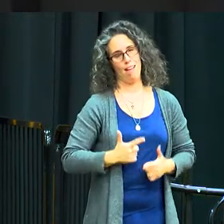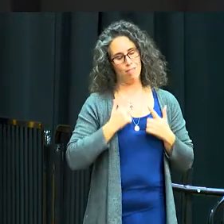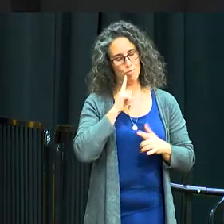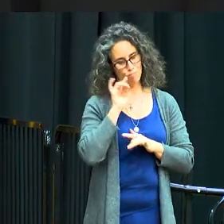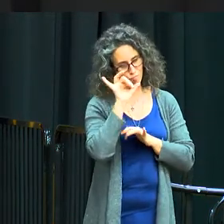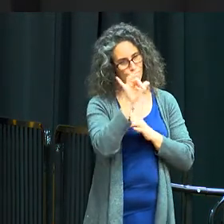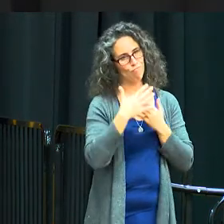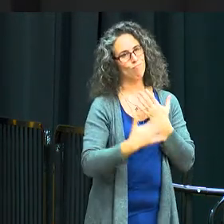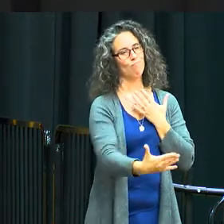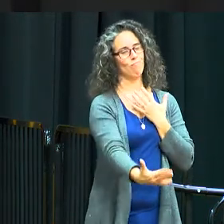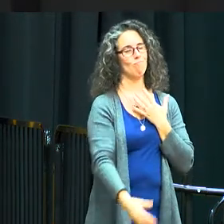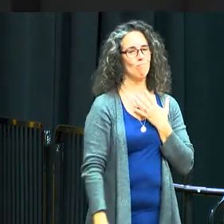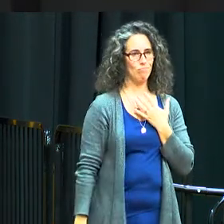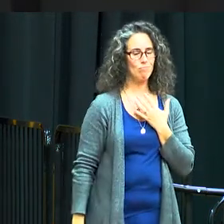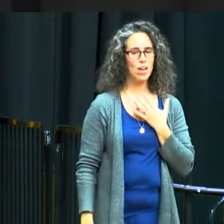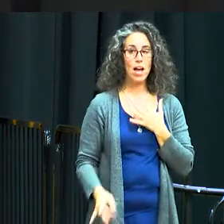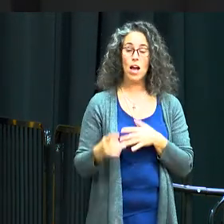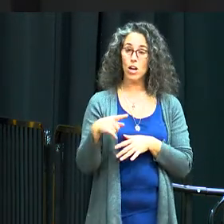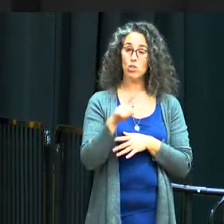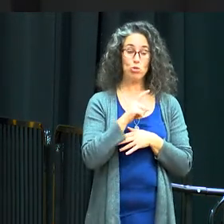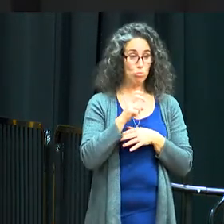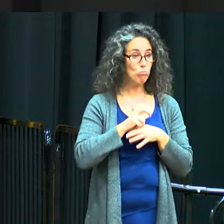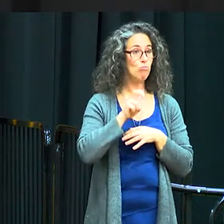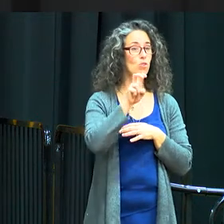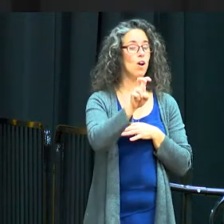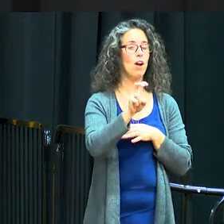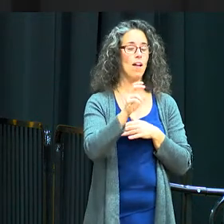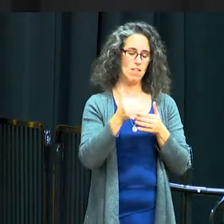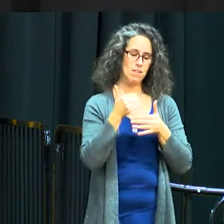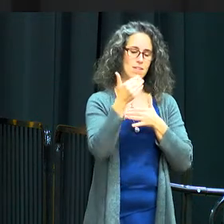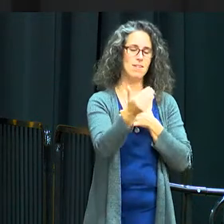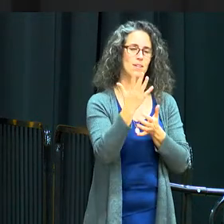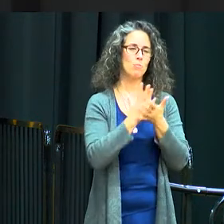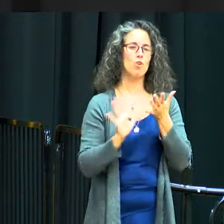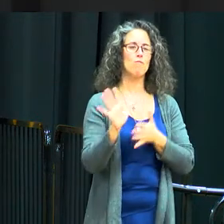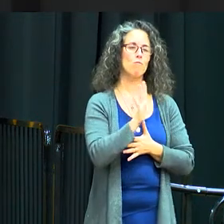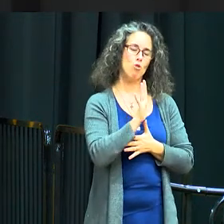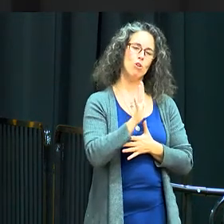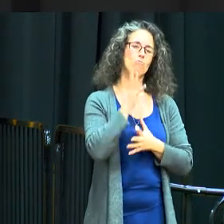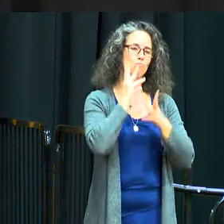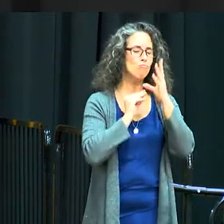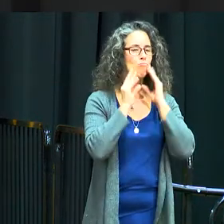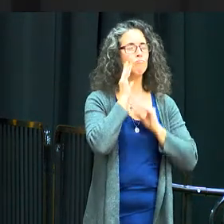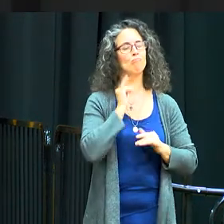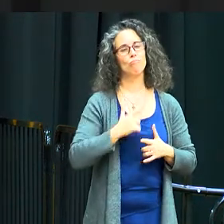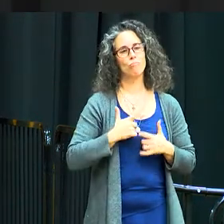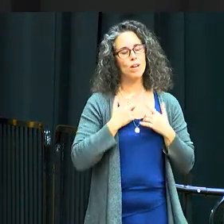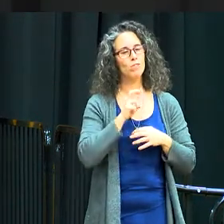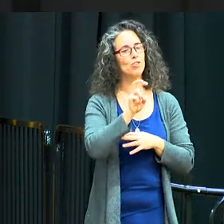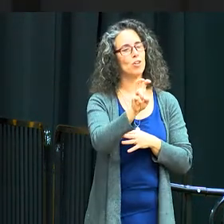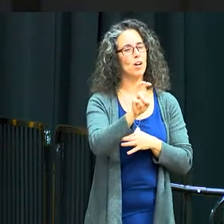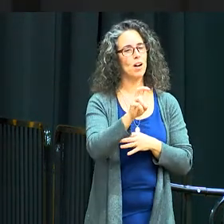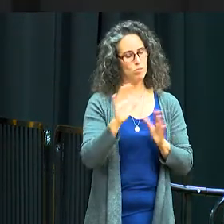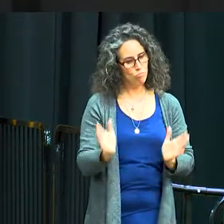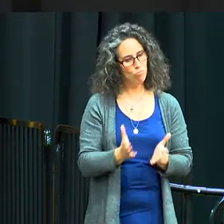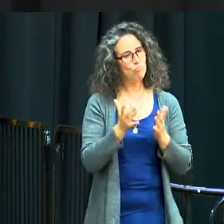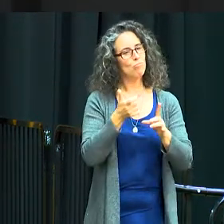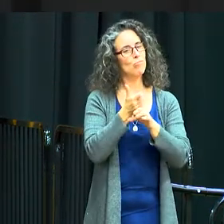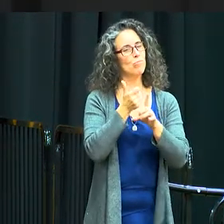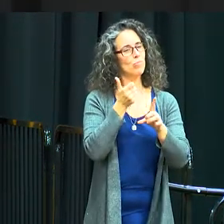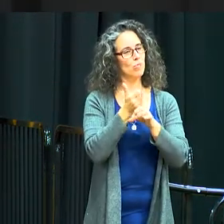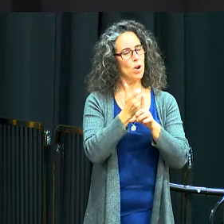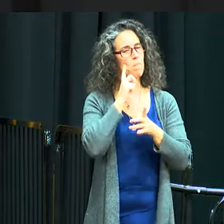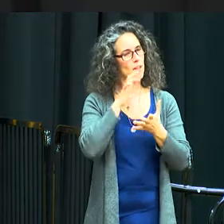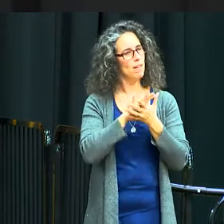you move on to the next part of your journey, I encourage you to keep believing in yourself, because if you do, you'll be